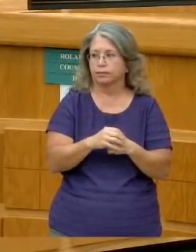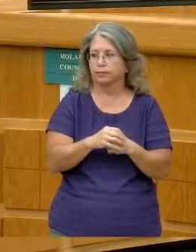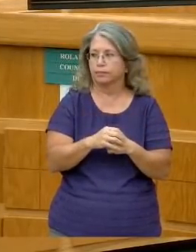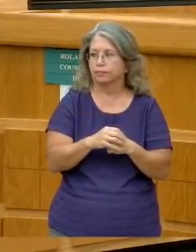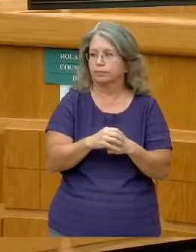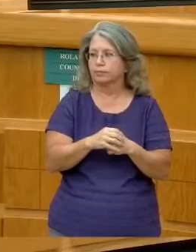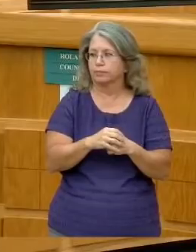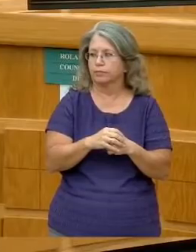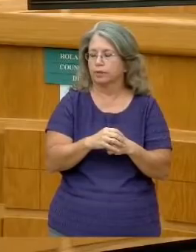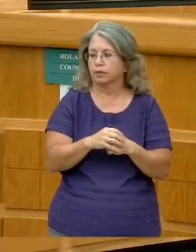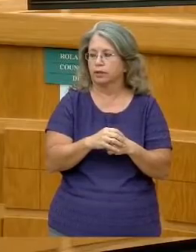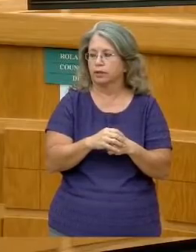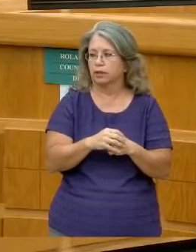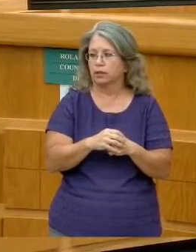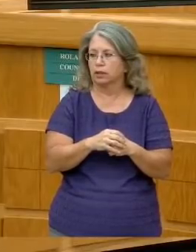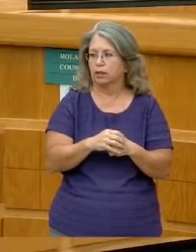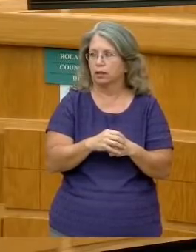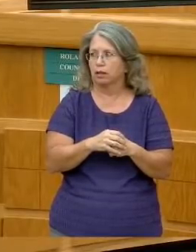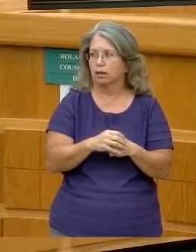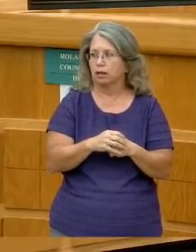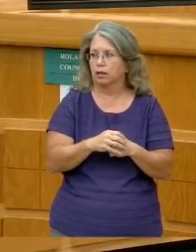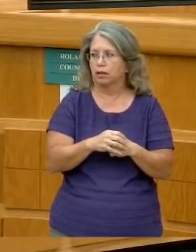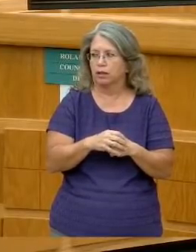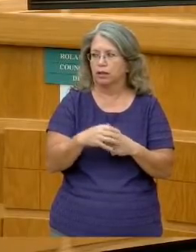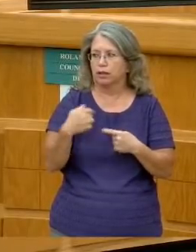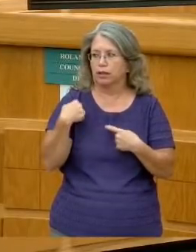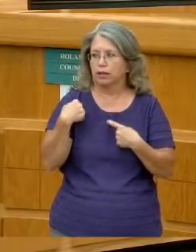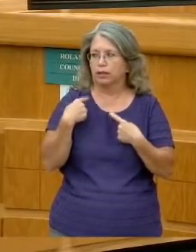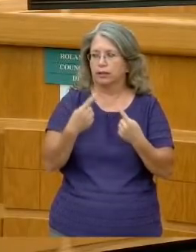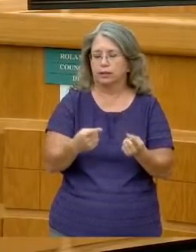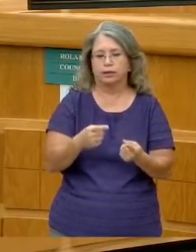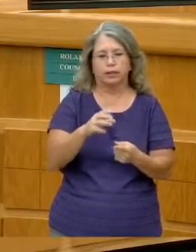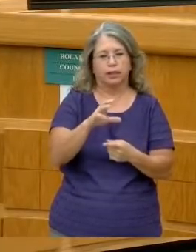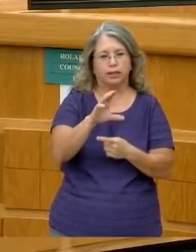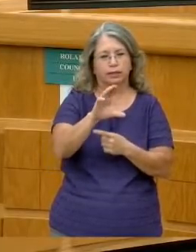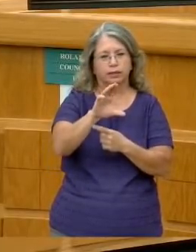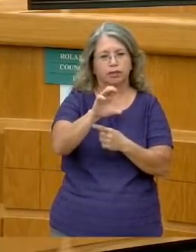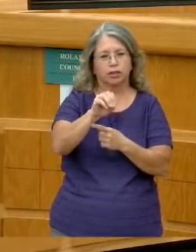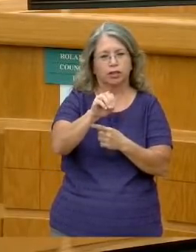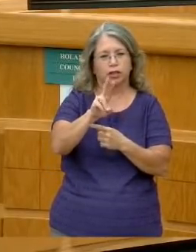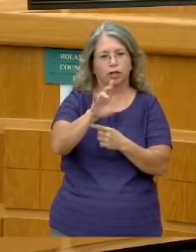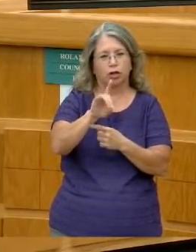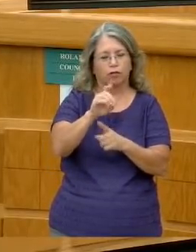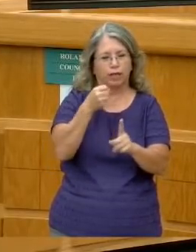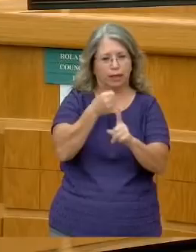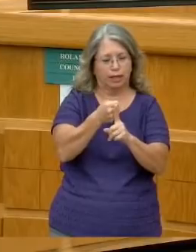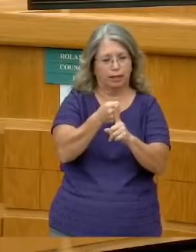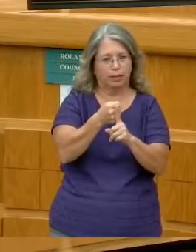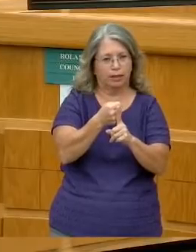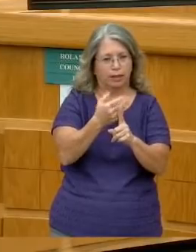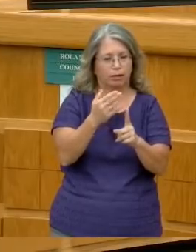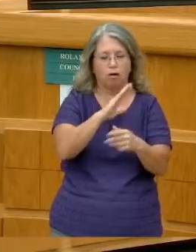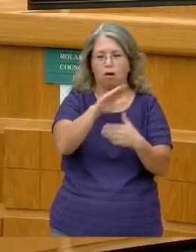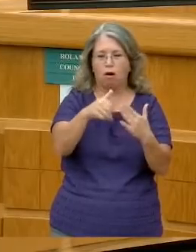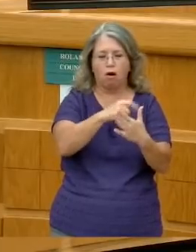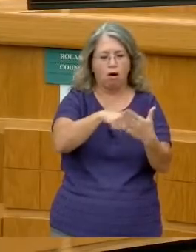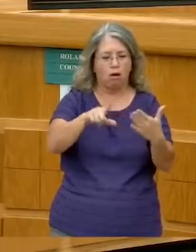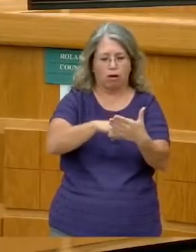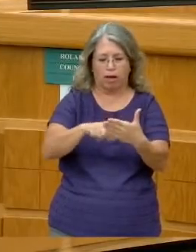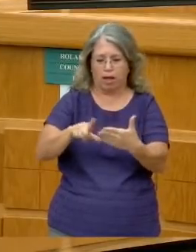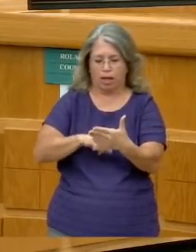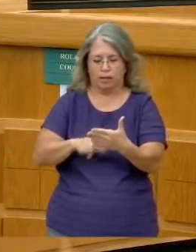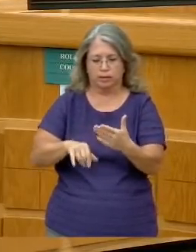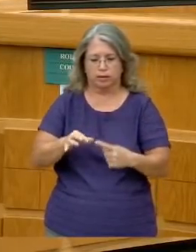And since on the onset of COVID, when it hit here, all of them canceled, with the exception of one. And so there's